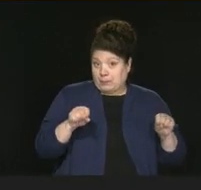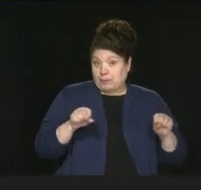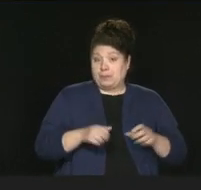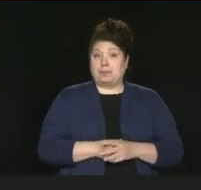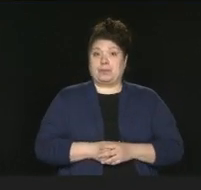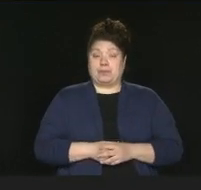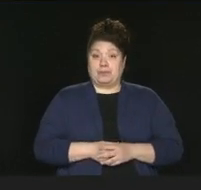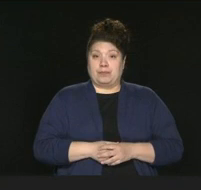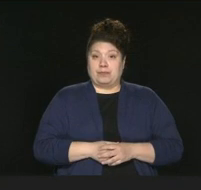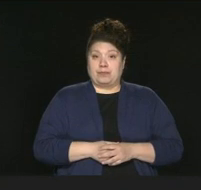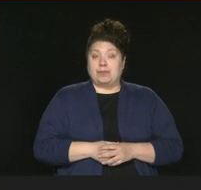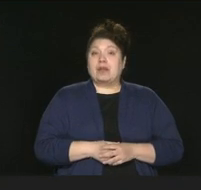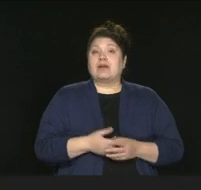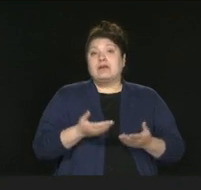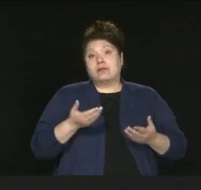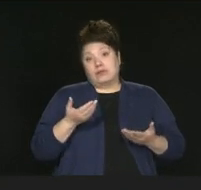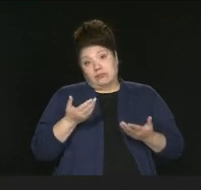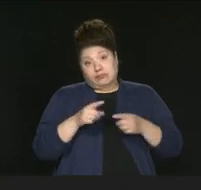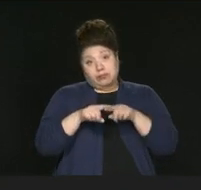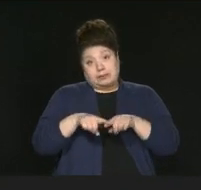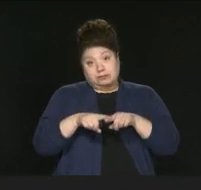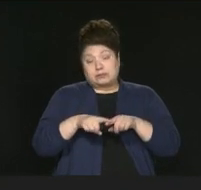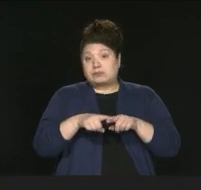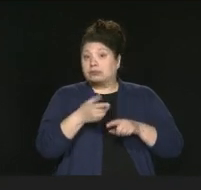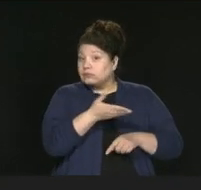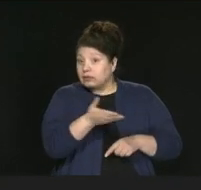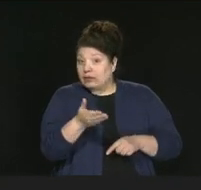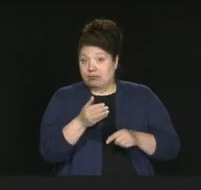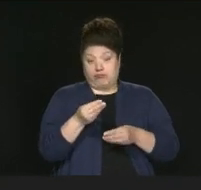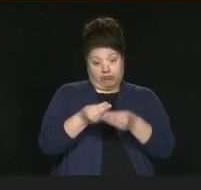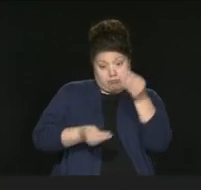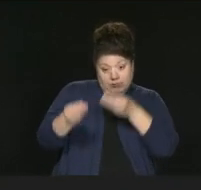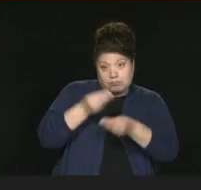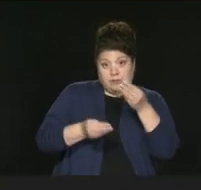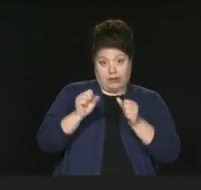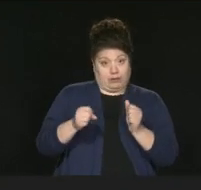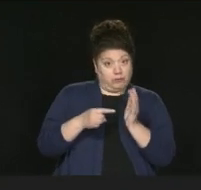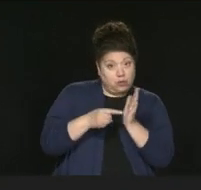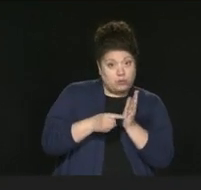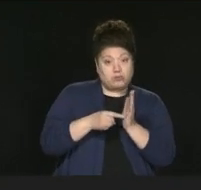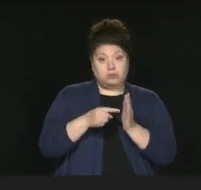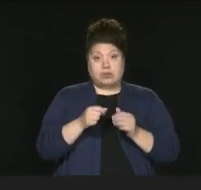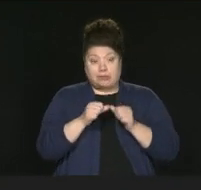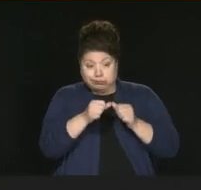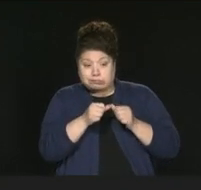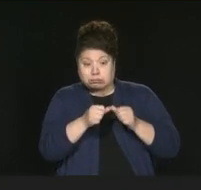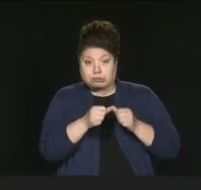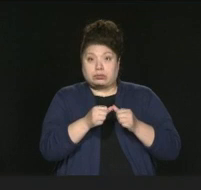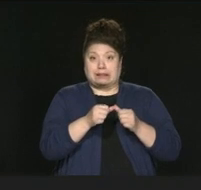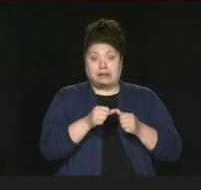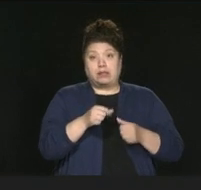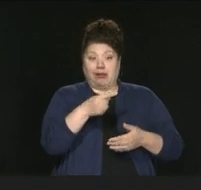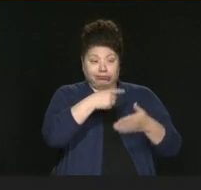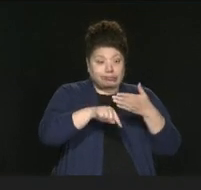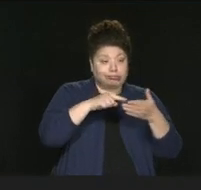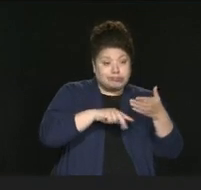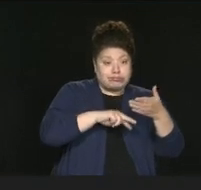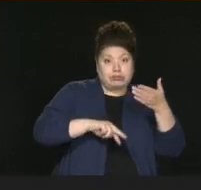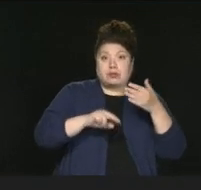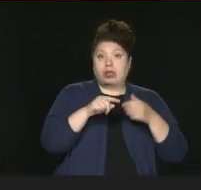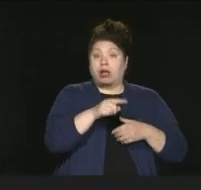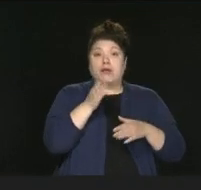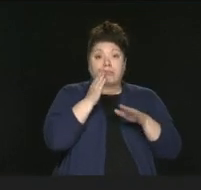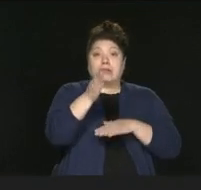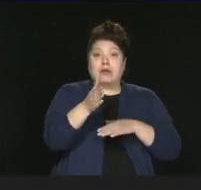depends on their ability to meet ends meet in the coming weeks. And they also need enough money to pursue their studies in the coming year. That's